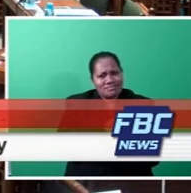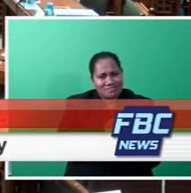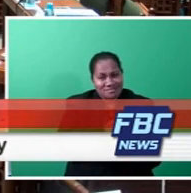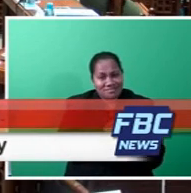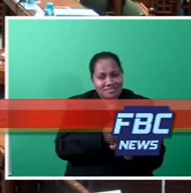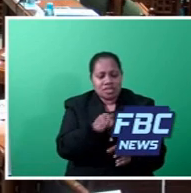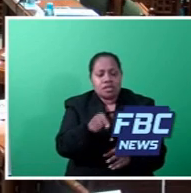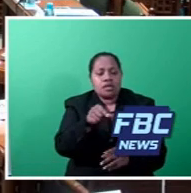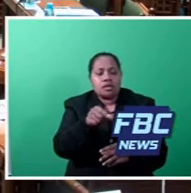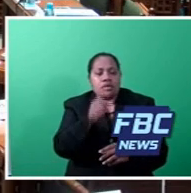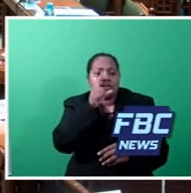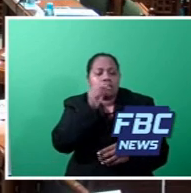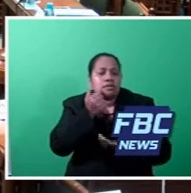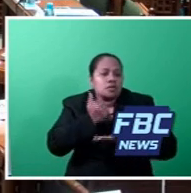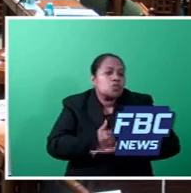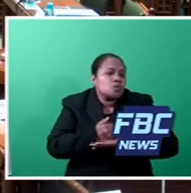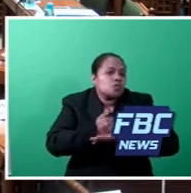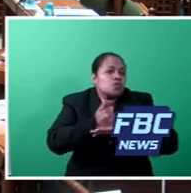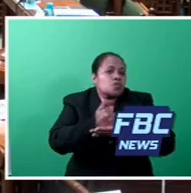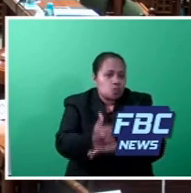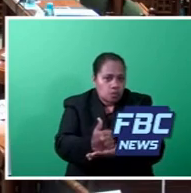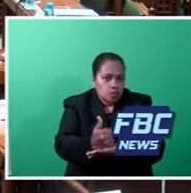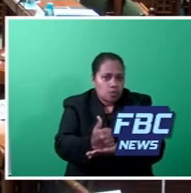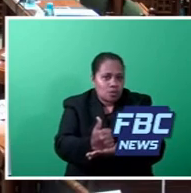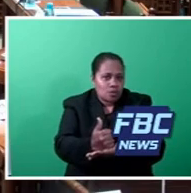to assist them in